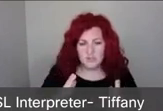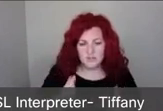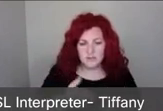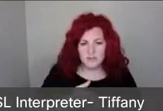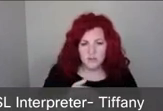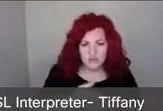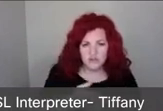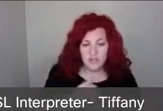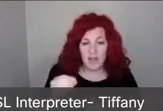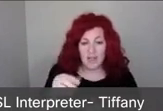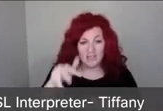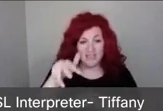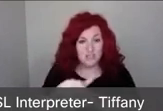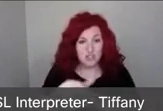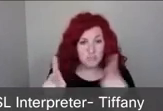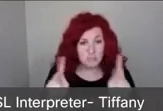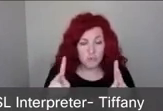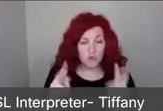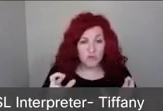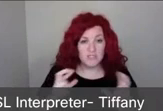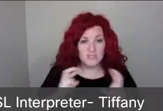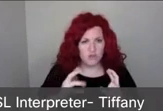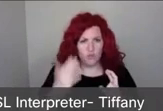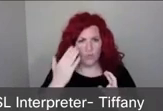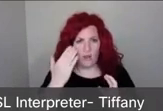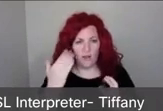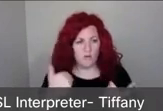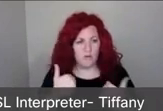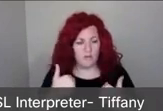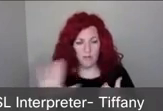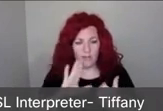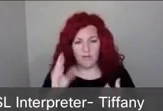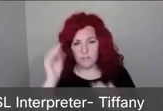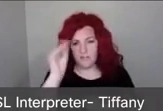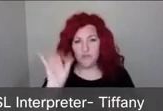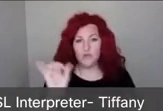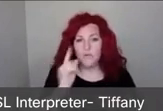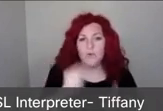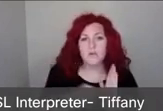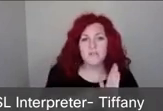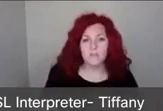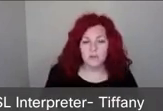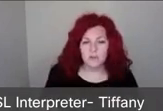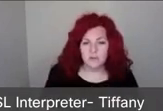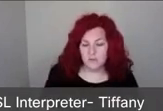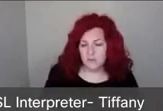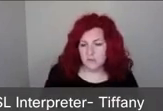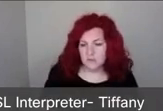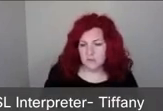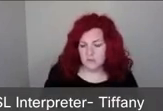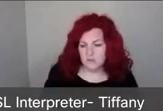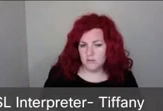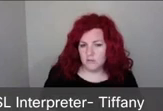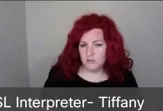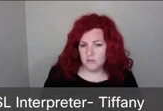and the indigenous people and retired are heard from too. For example, please do what you can